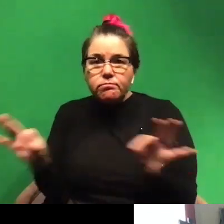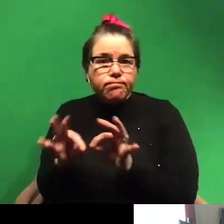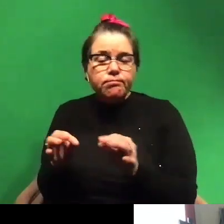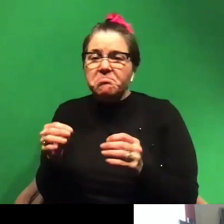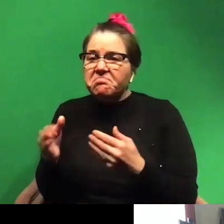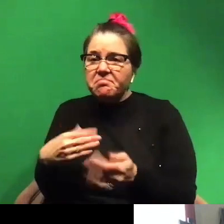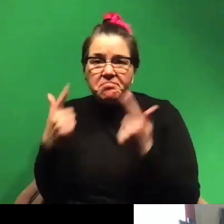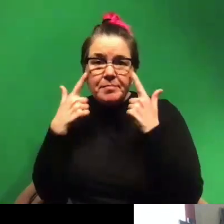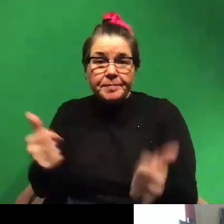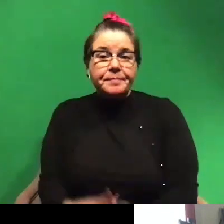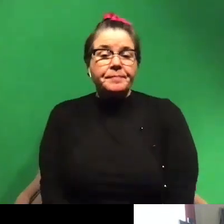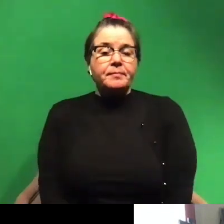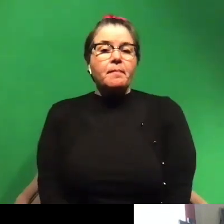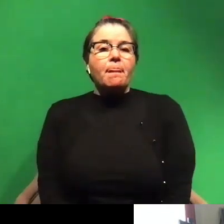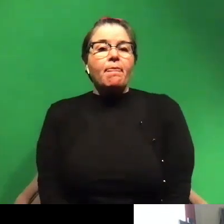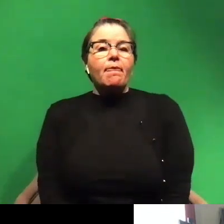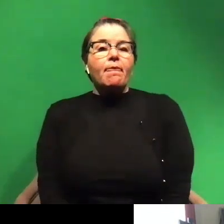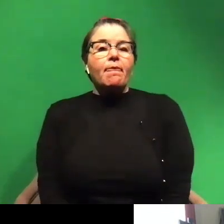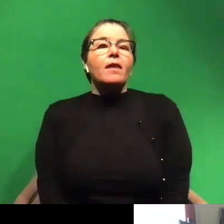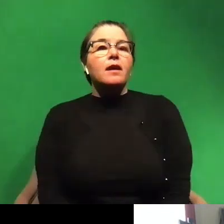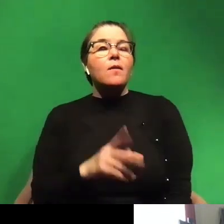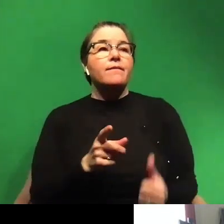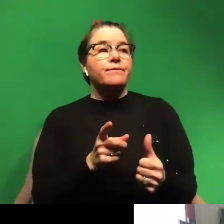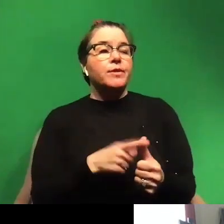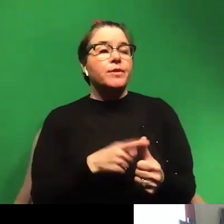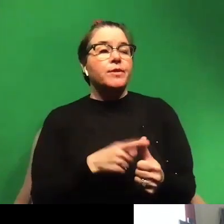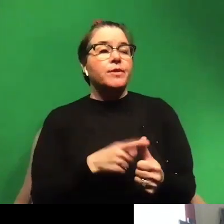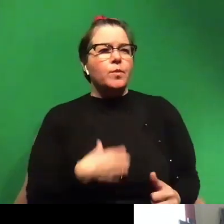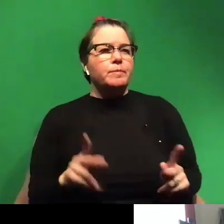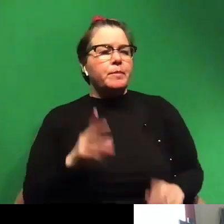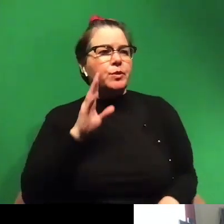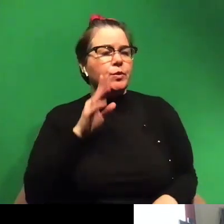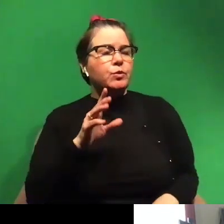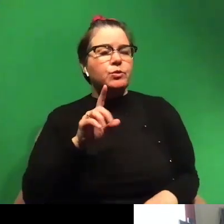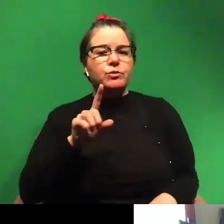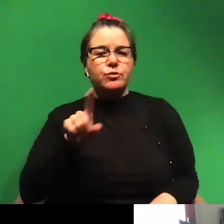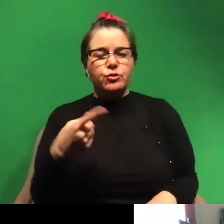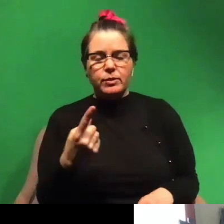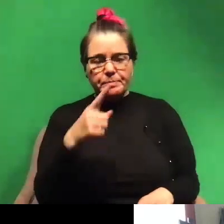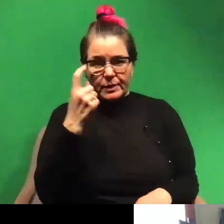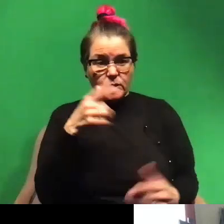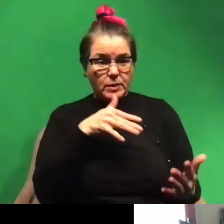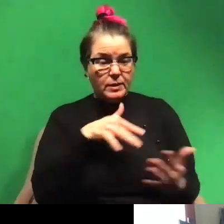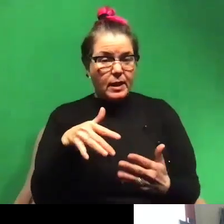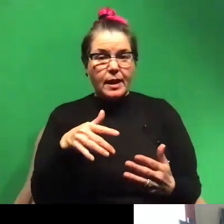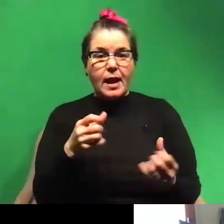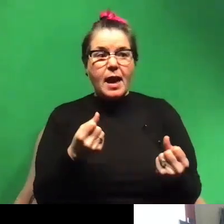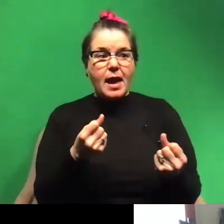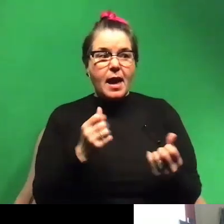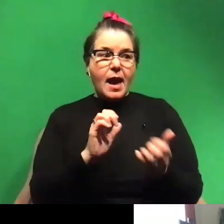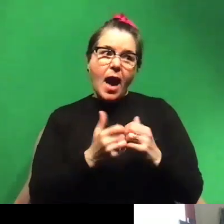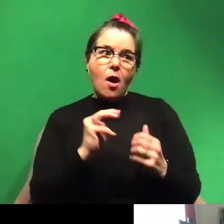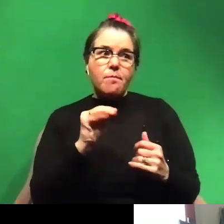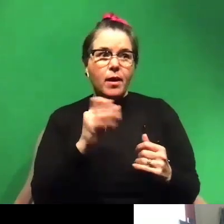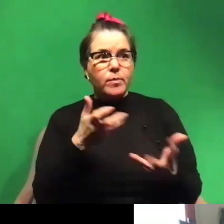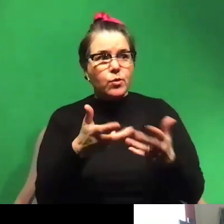like. Okay, so the first one, I wish that people knew that just because you study how microbes interact with